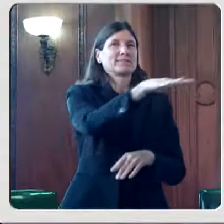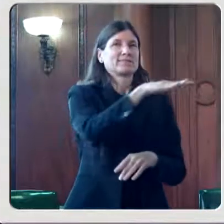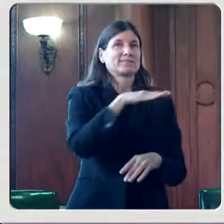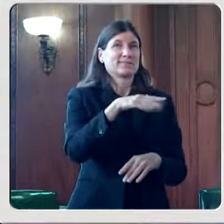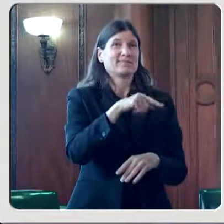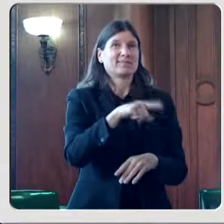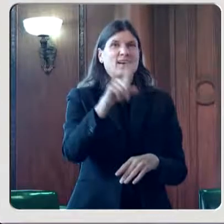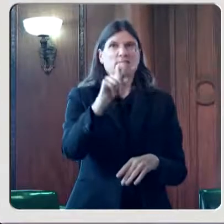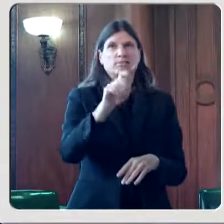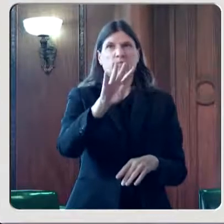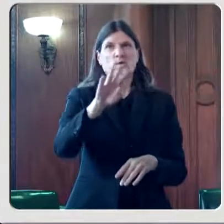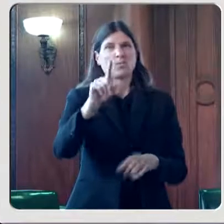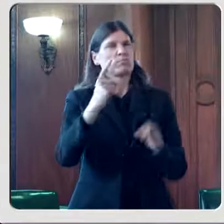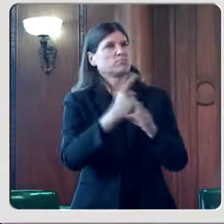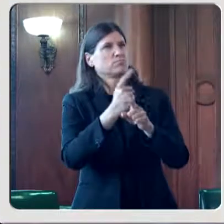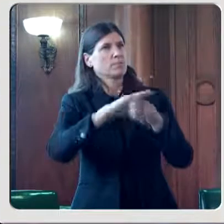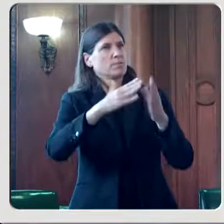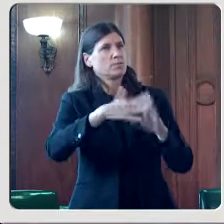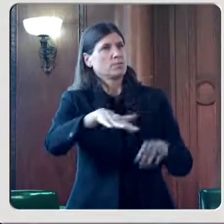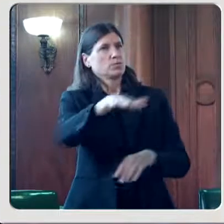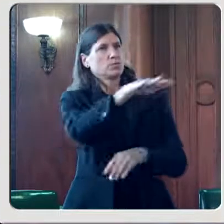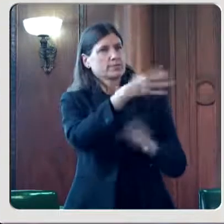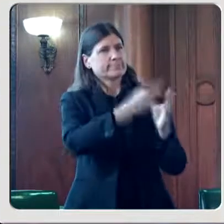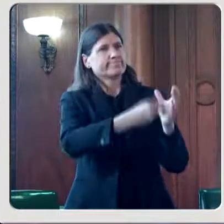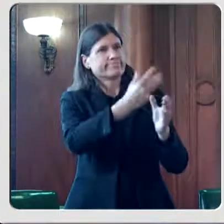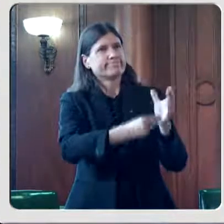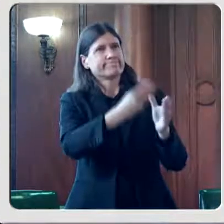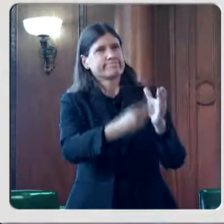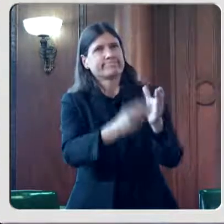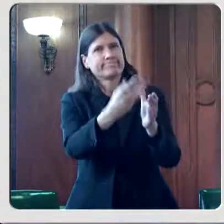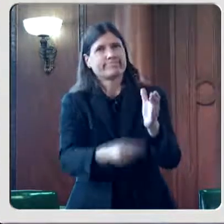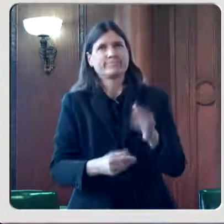have passed. That is